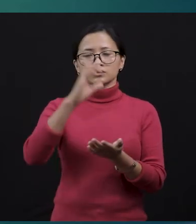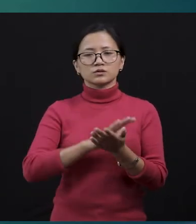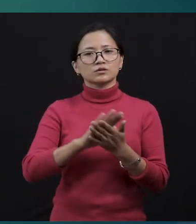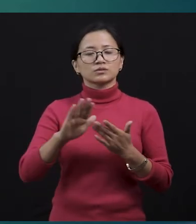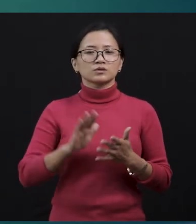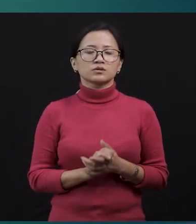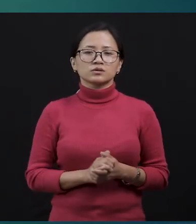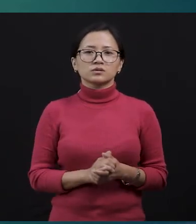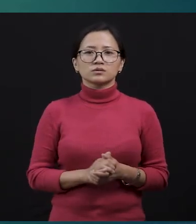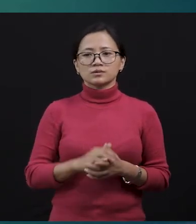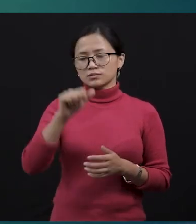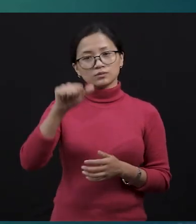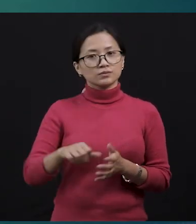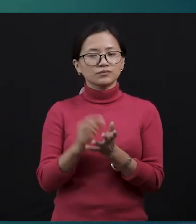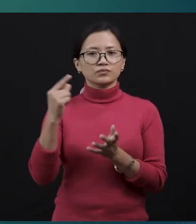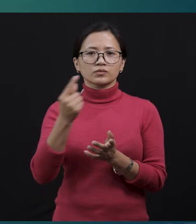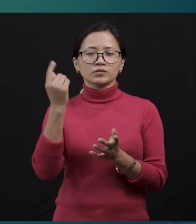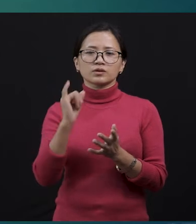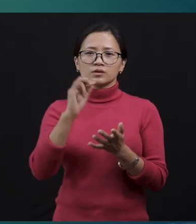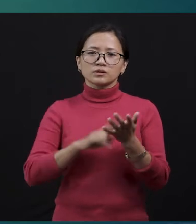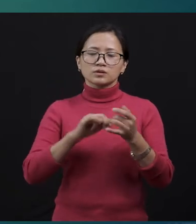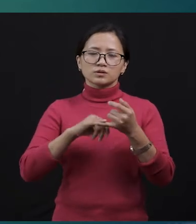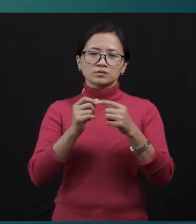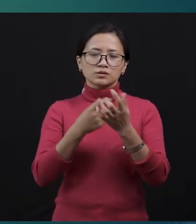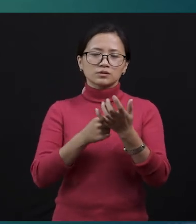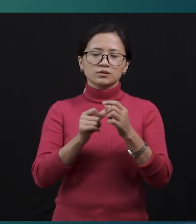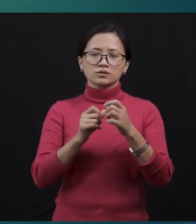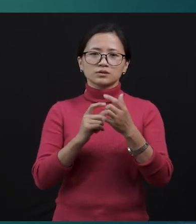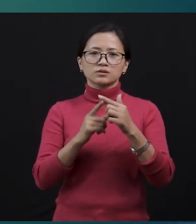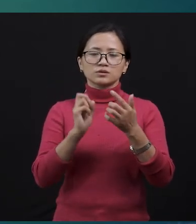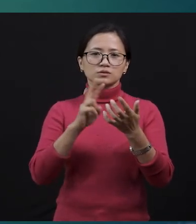chapter because that can be used as an inspiration for each and every one of us.